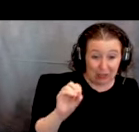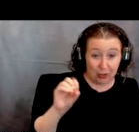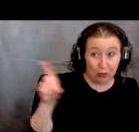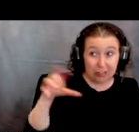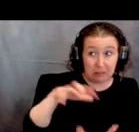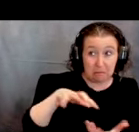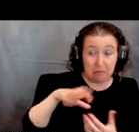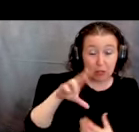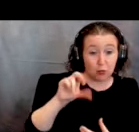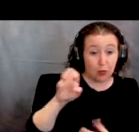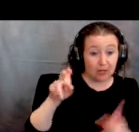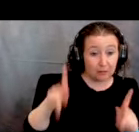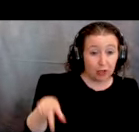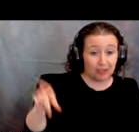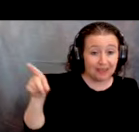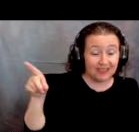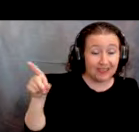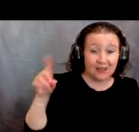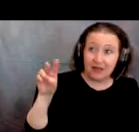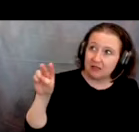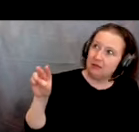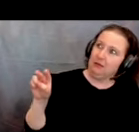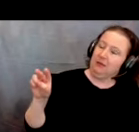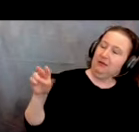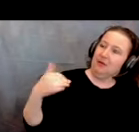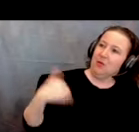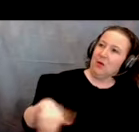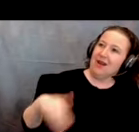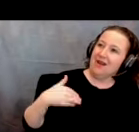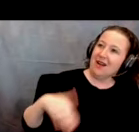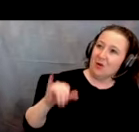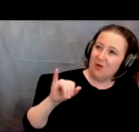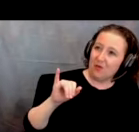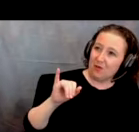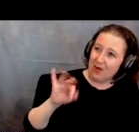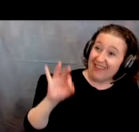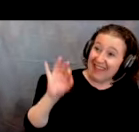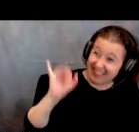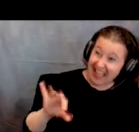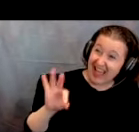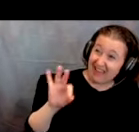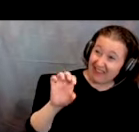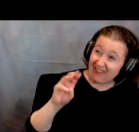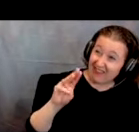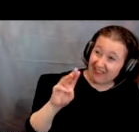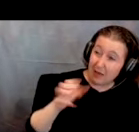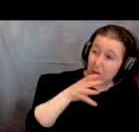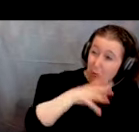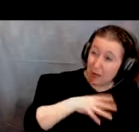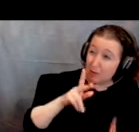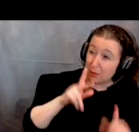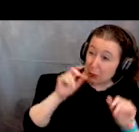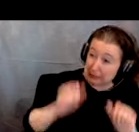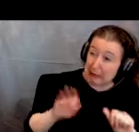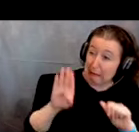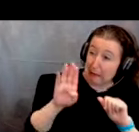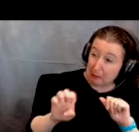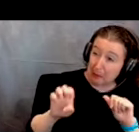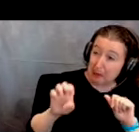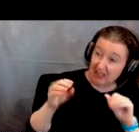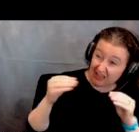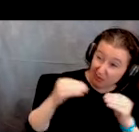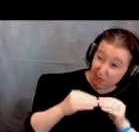person. So when I saw her and I'm like, wow, if that's what femme or women folk can be and everything else and more, then that must be me. And